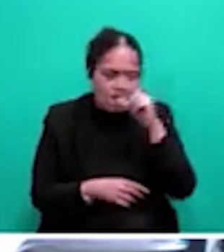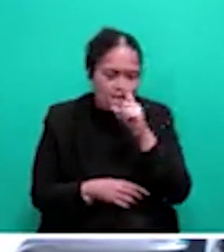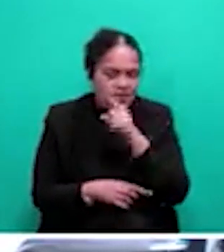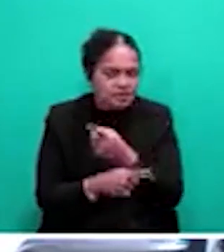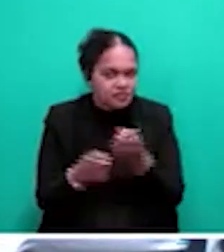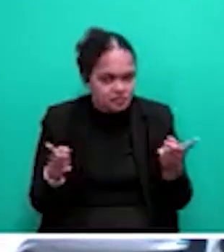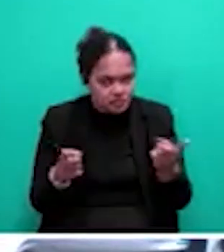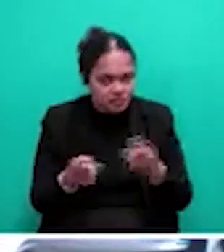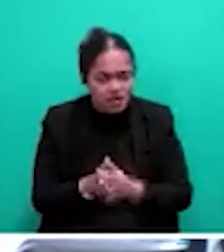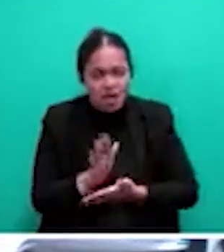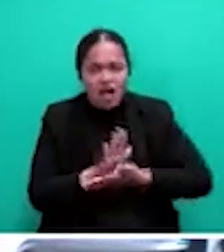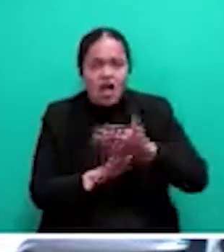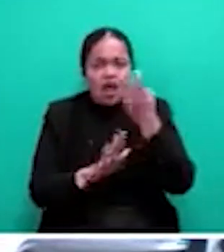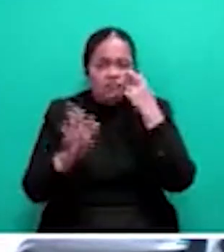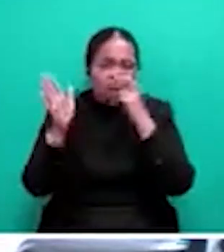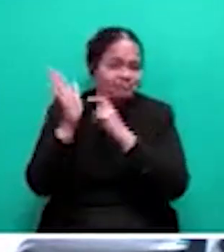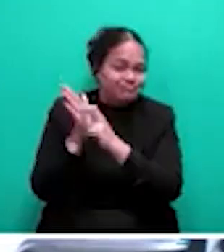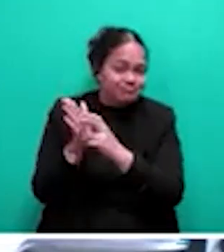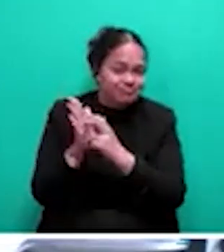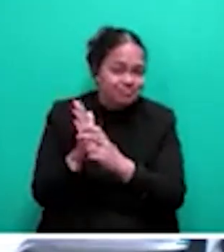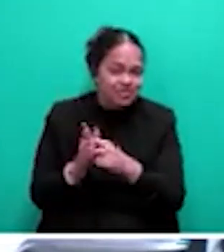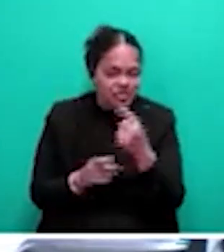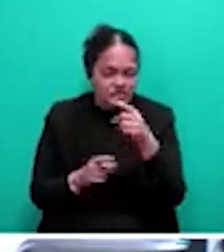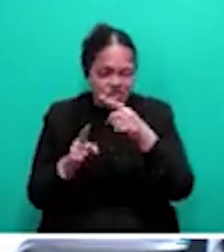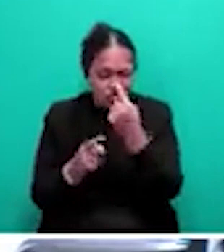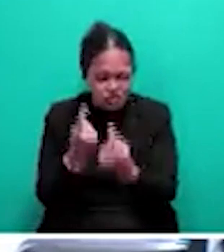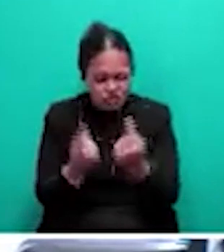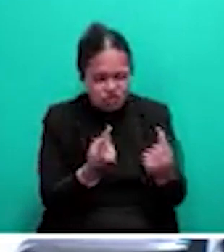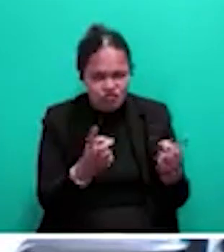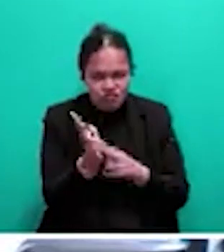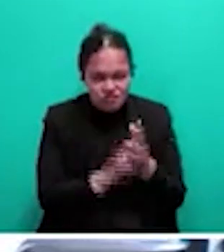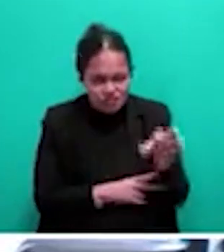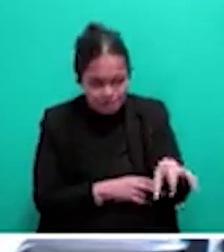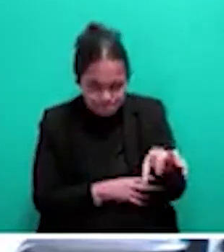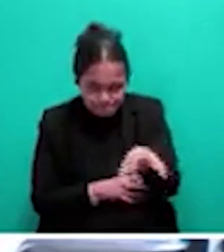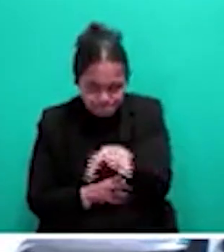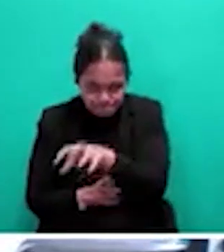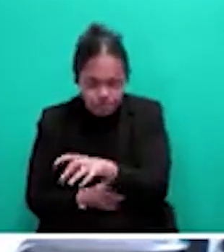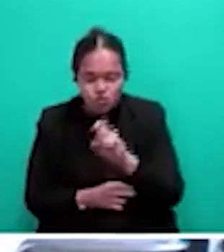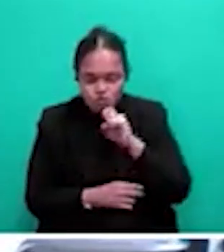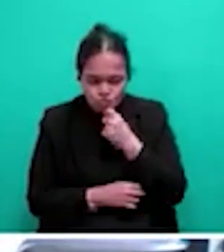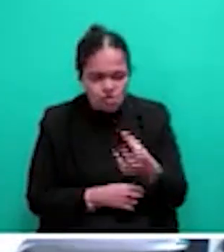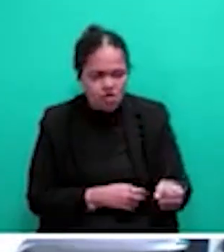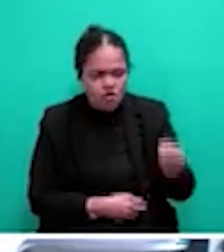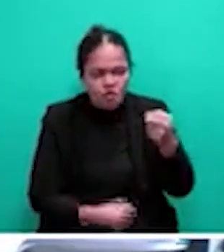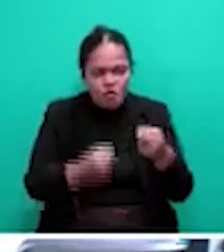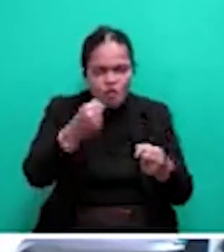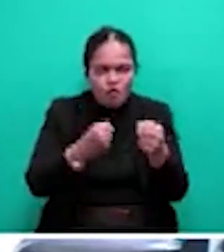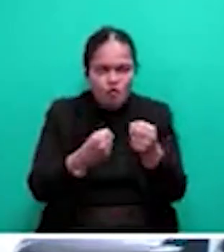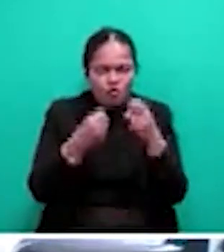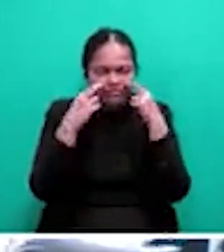It highly recognized that each province holds a unique place in our culture